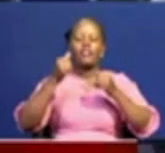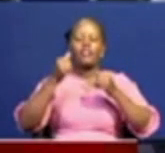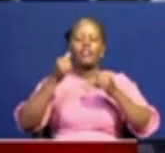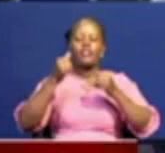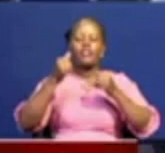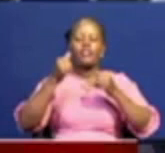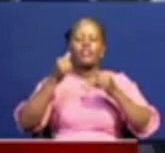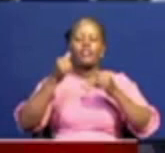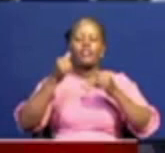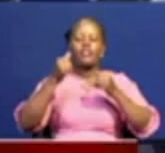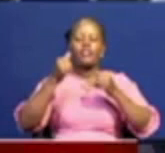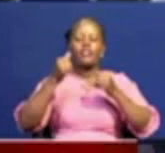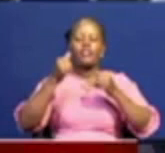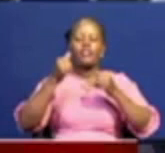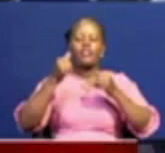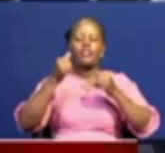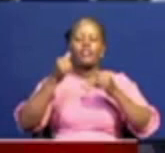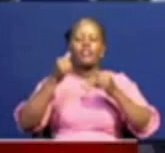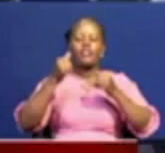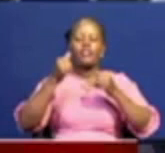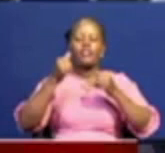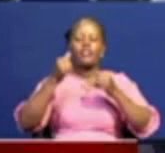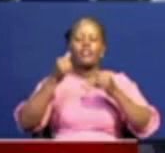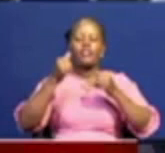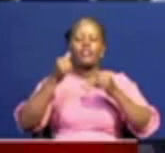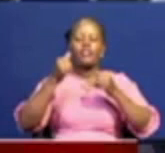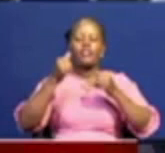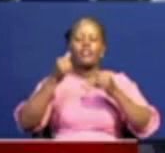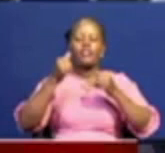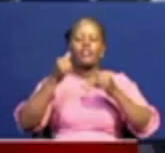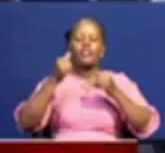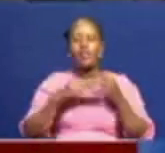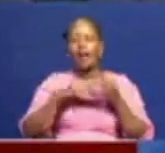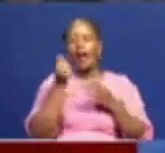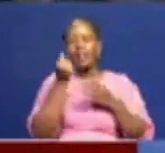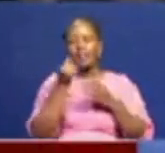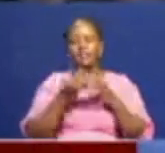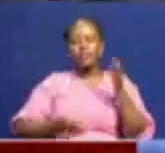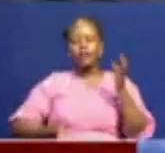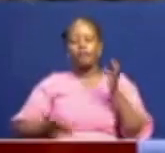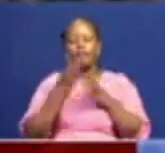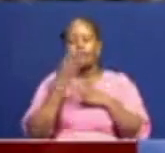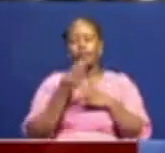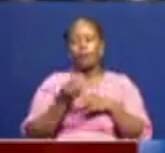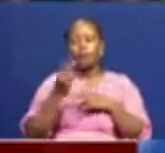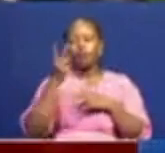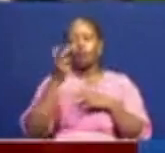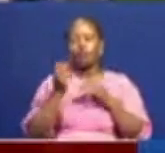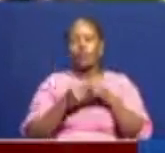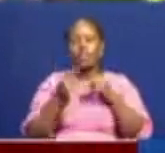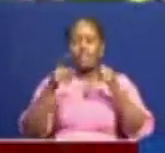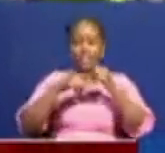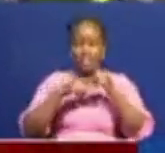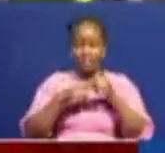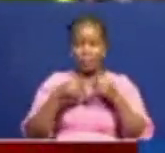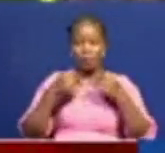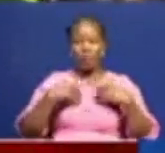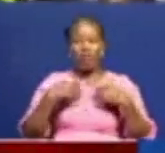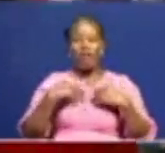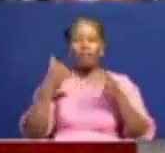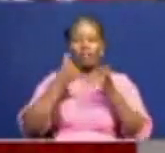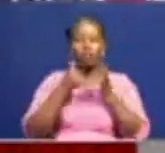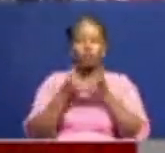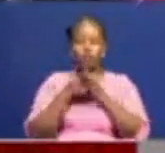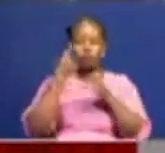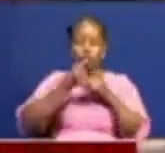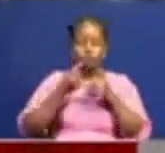athletes who have fled violence, conflict and injustice at home, was founded in 2016 and has since evolved into the world's only year-round